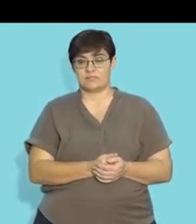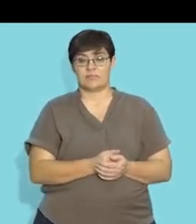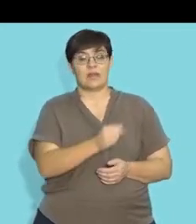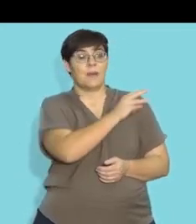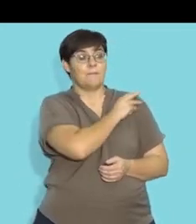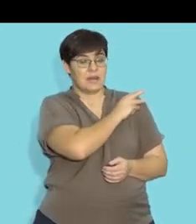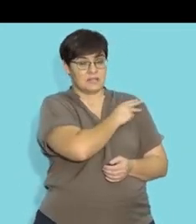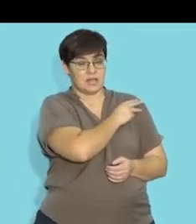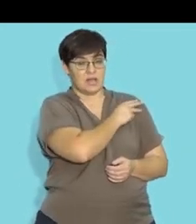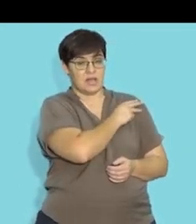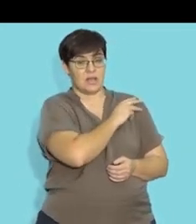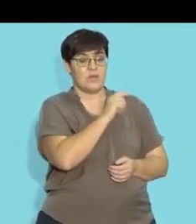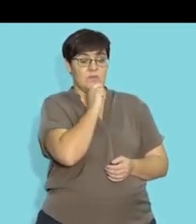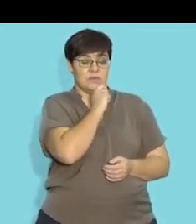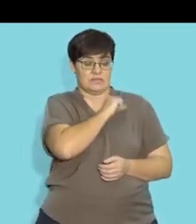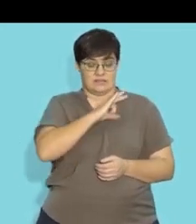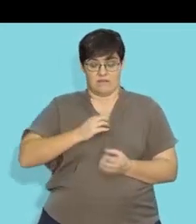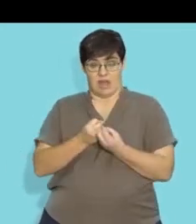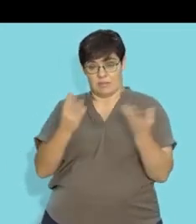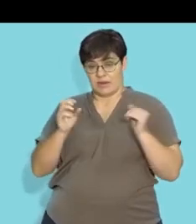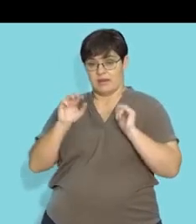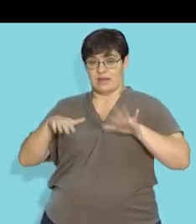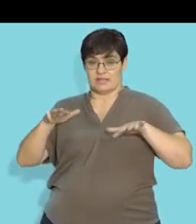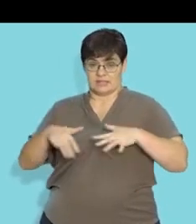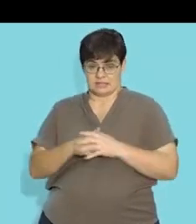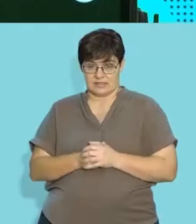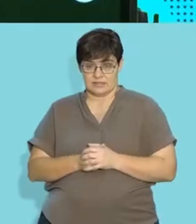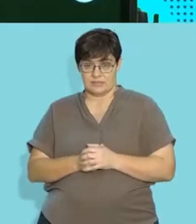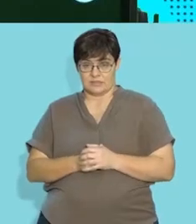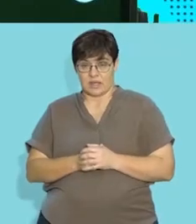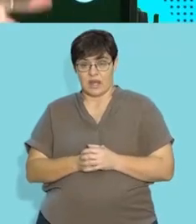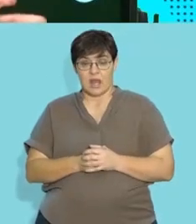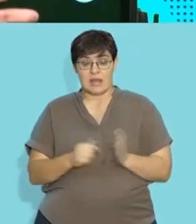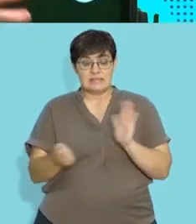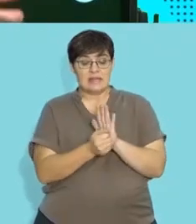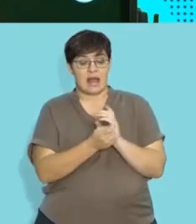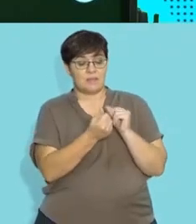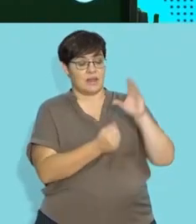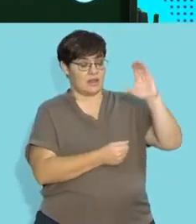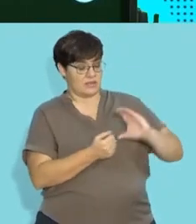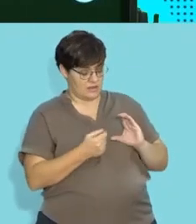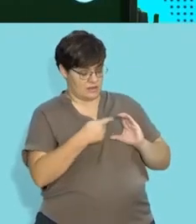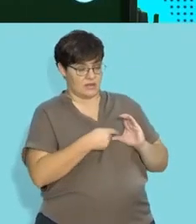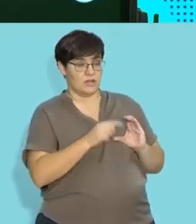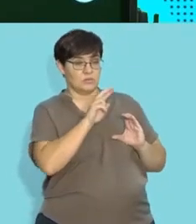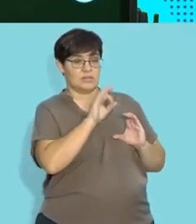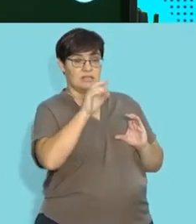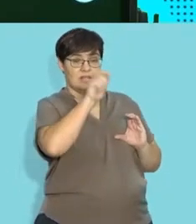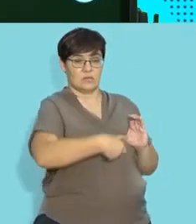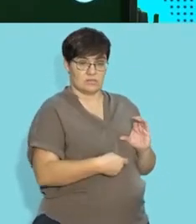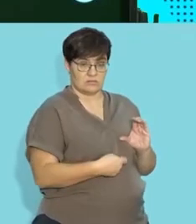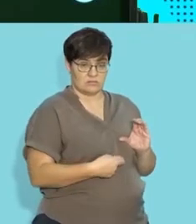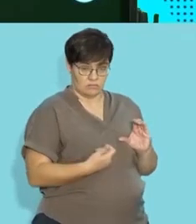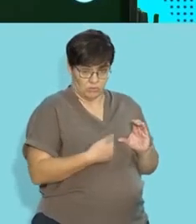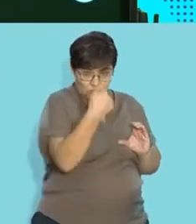So the manager uses 19 staff members, and he gets 23,000. Is that good?